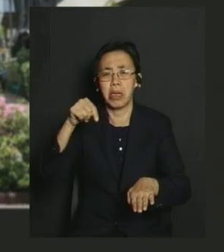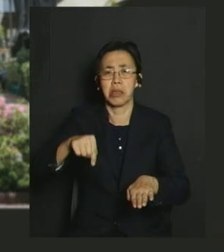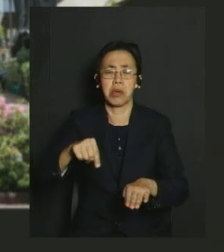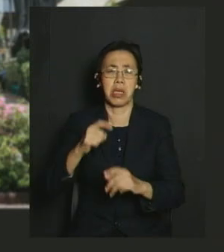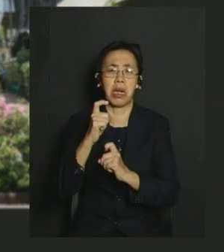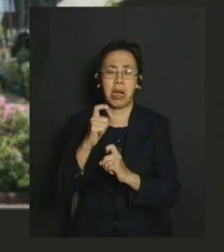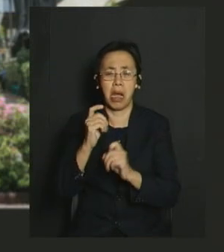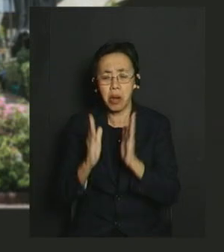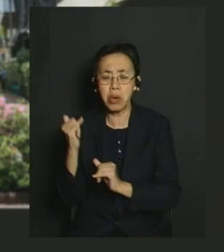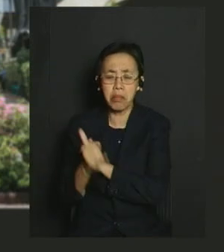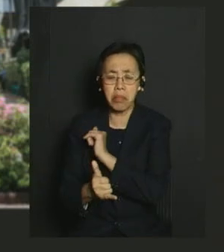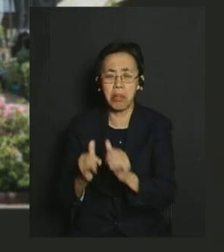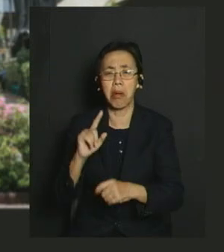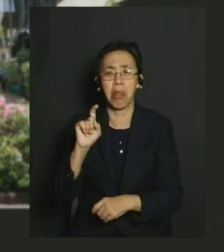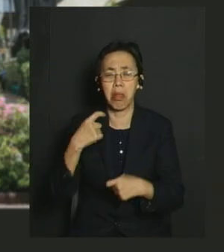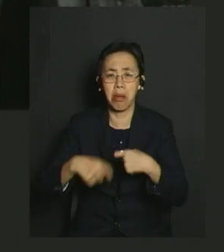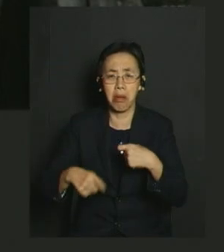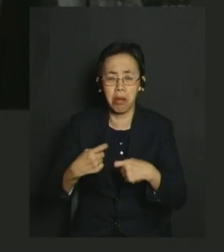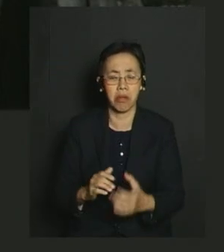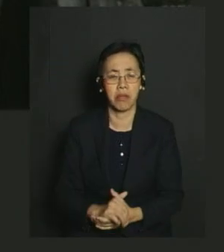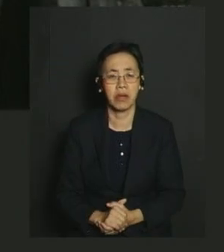of 15-minute park in the residential area.